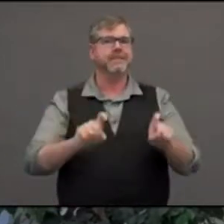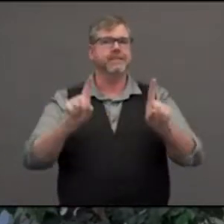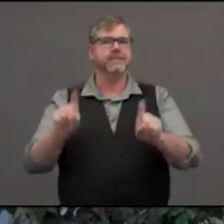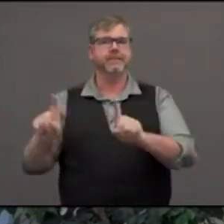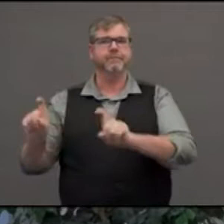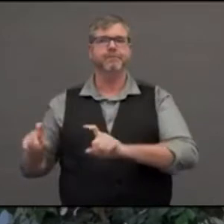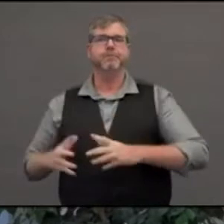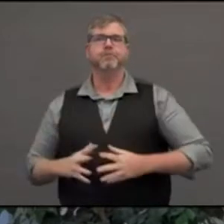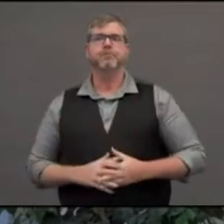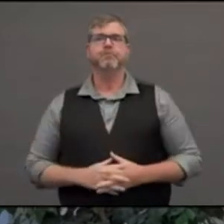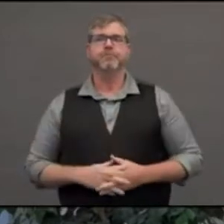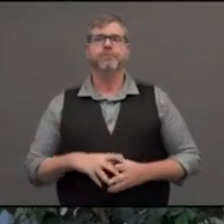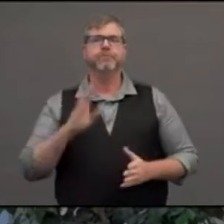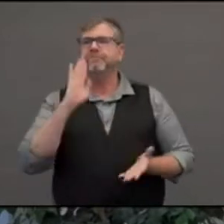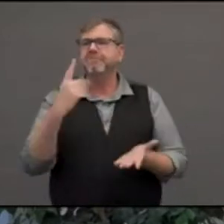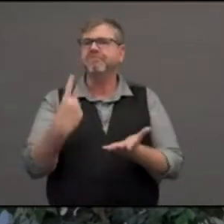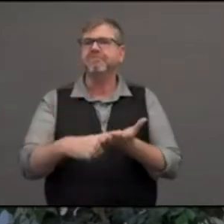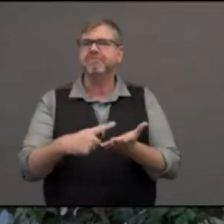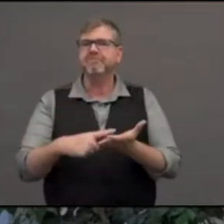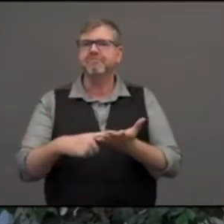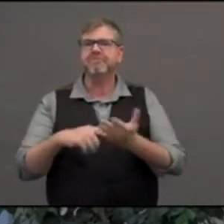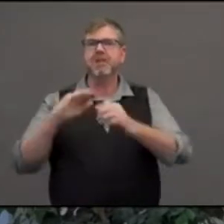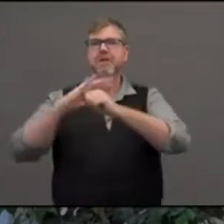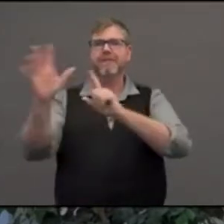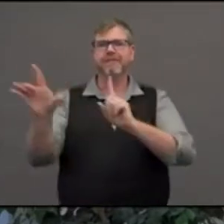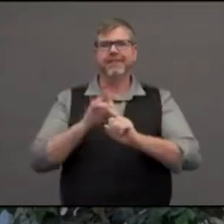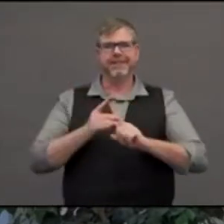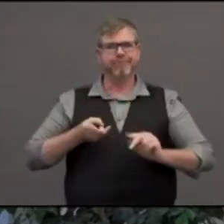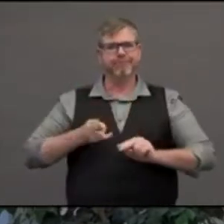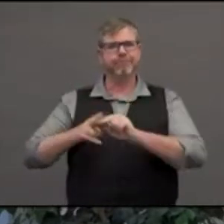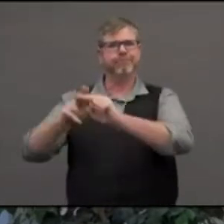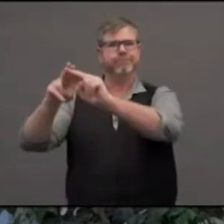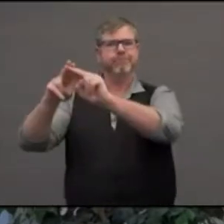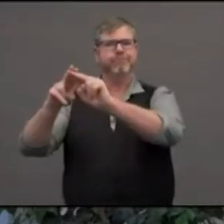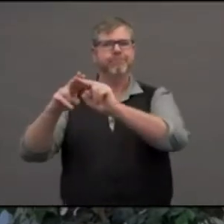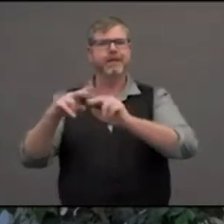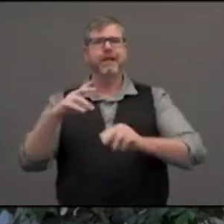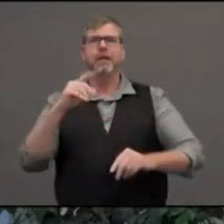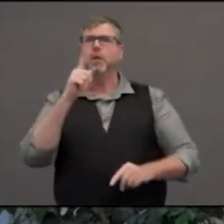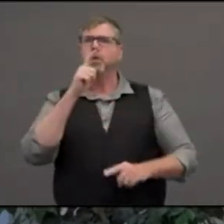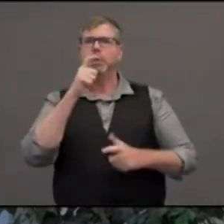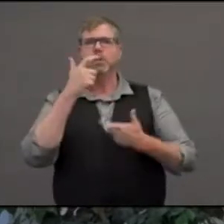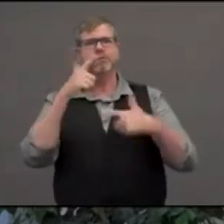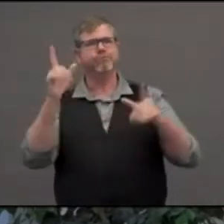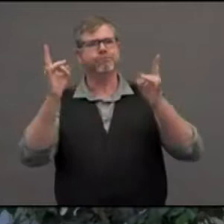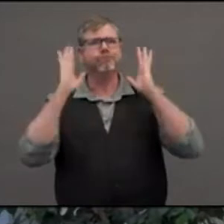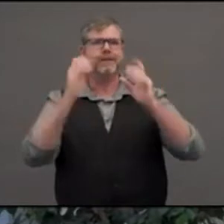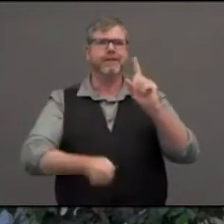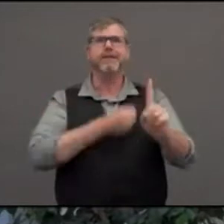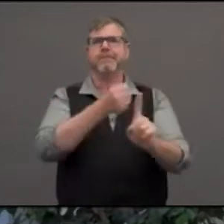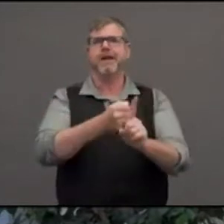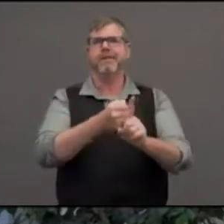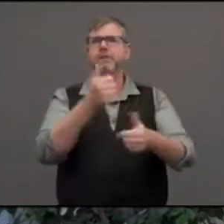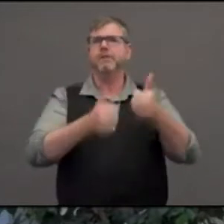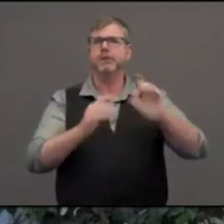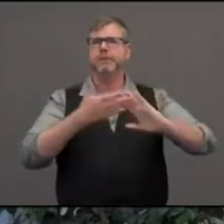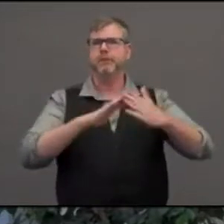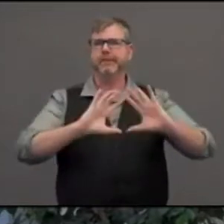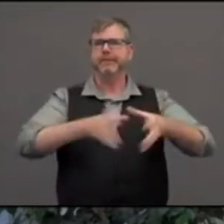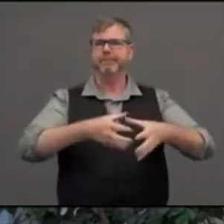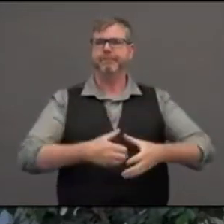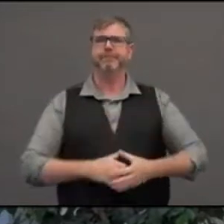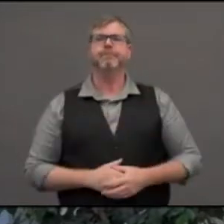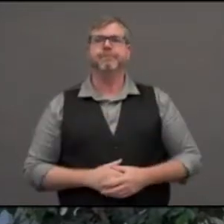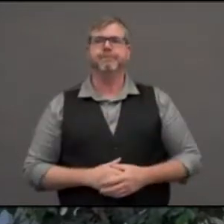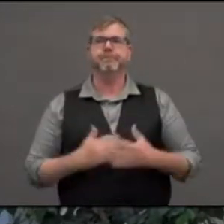cases and who is impacted the most. Also, we'll provide information about resources and focus